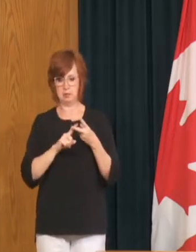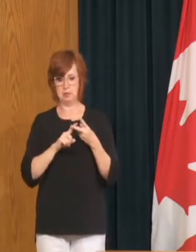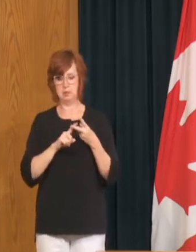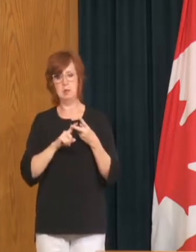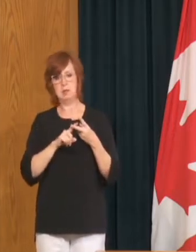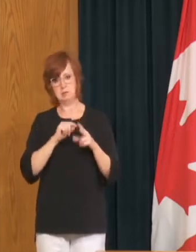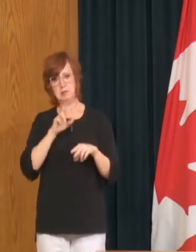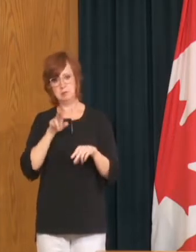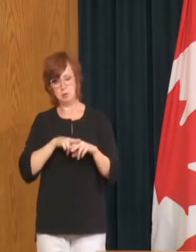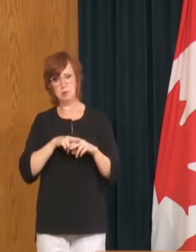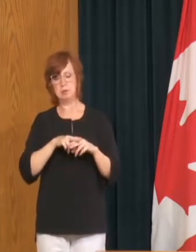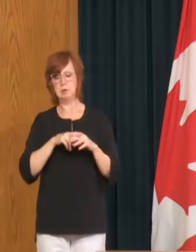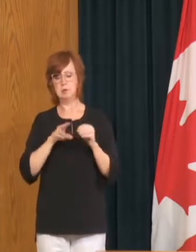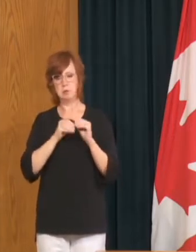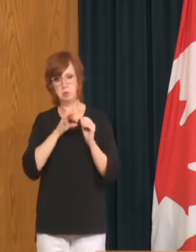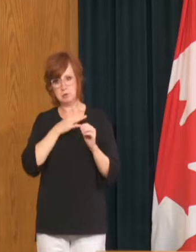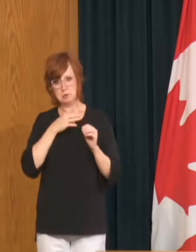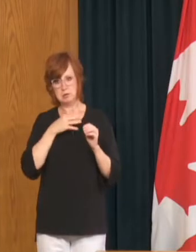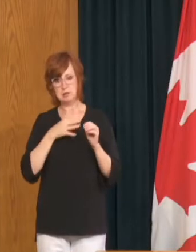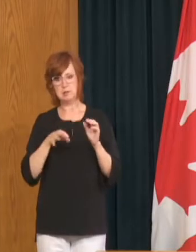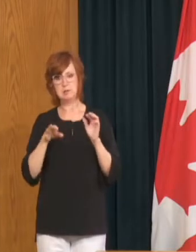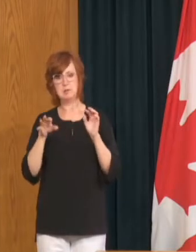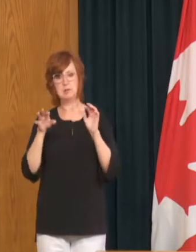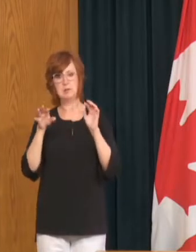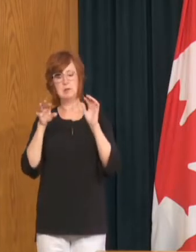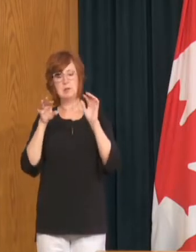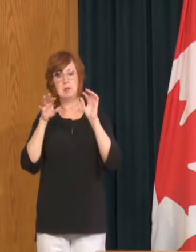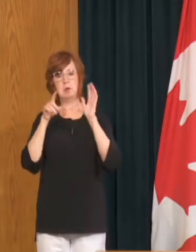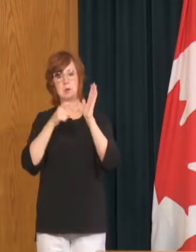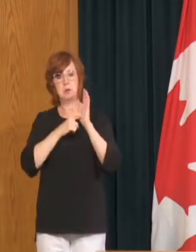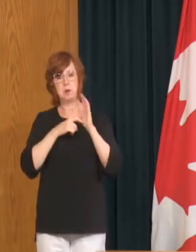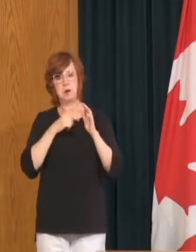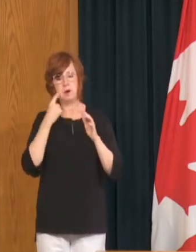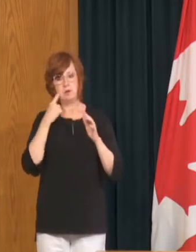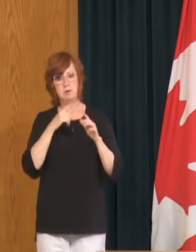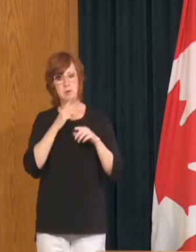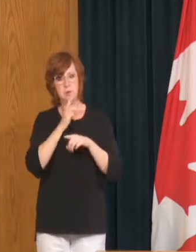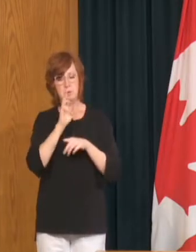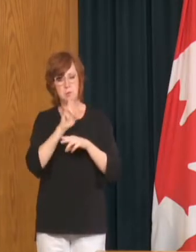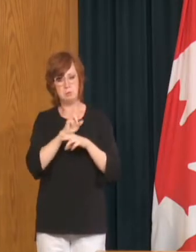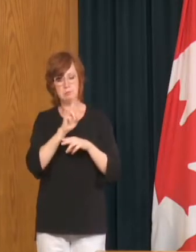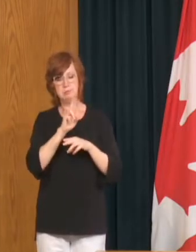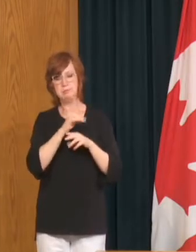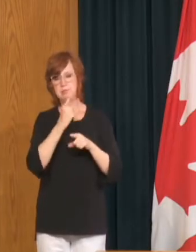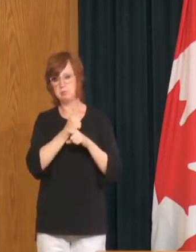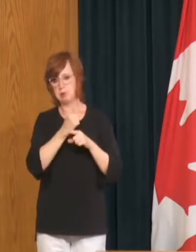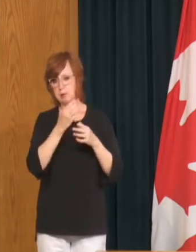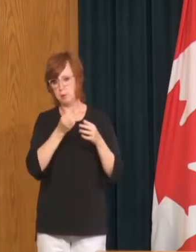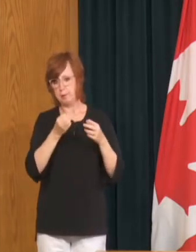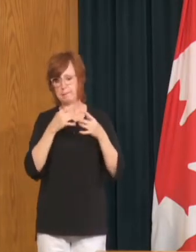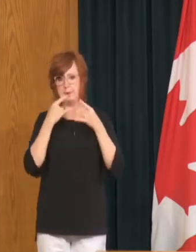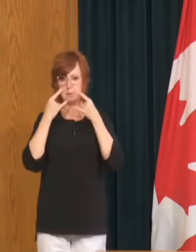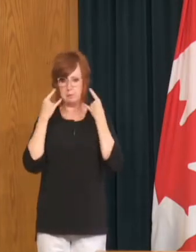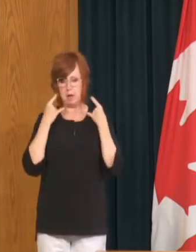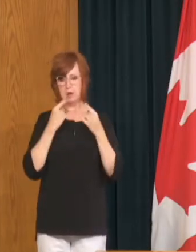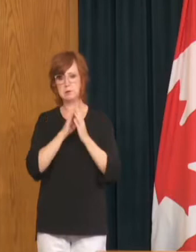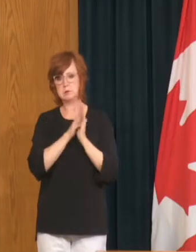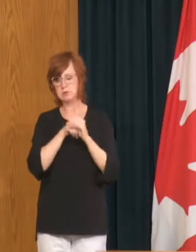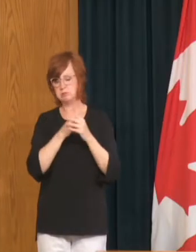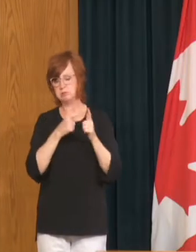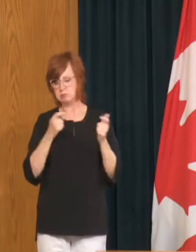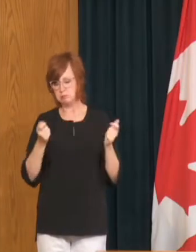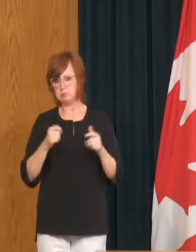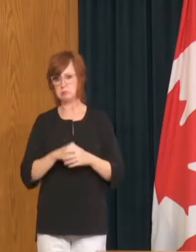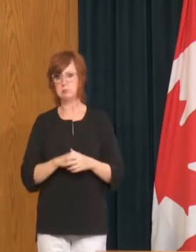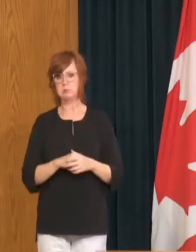screened, and where appropriate have to use appropriate PPE. And of course, visiting outside the facility in summer, for example, is